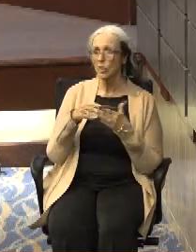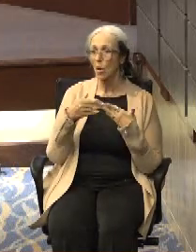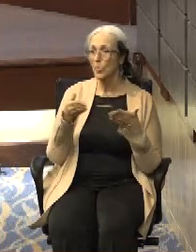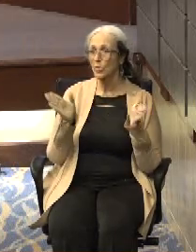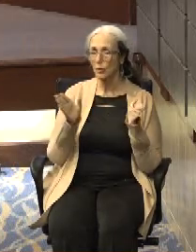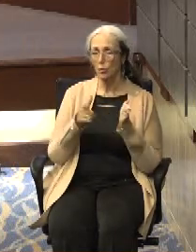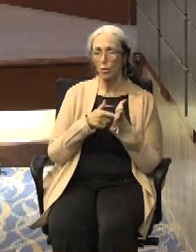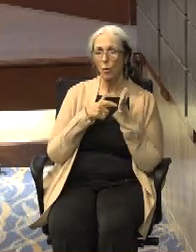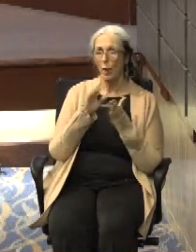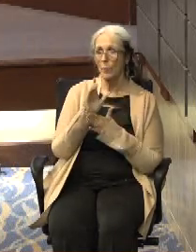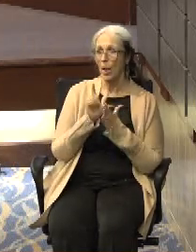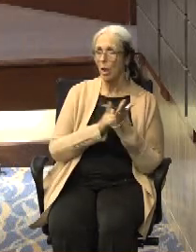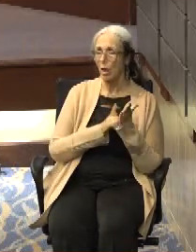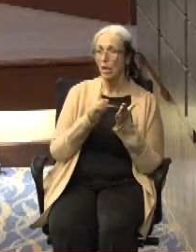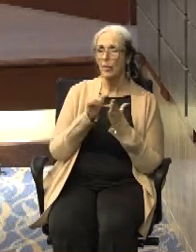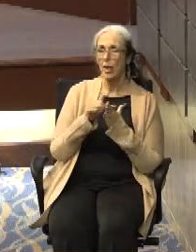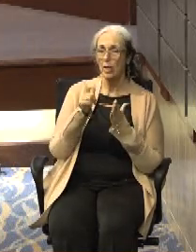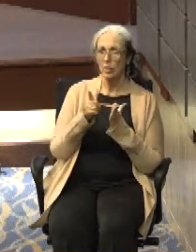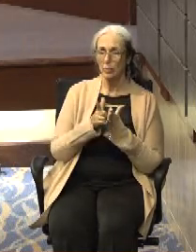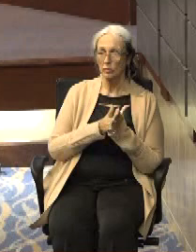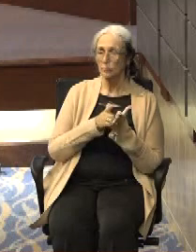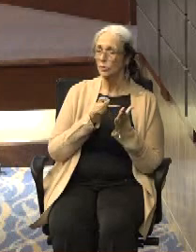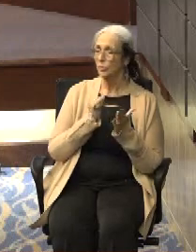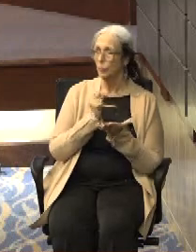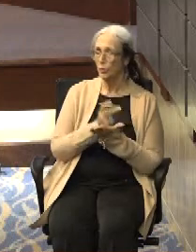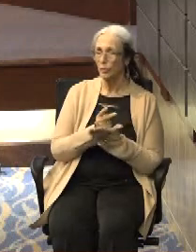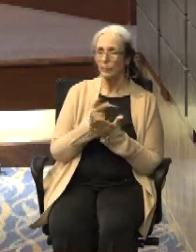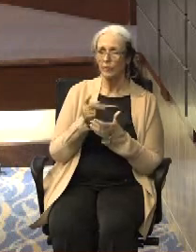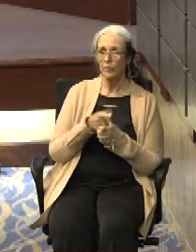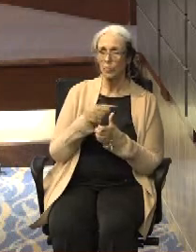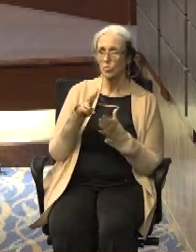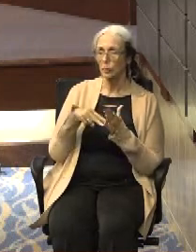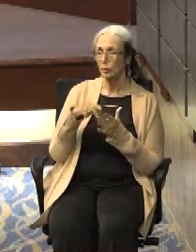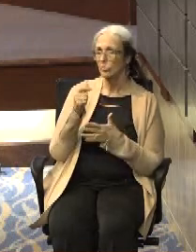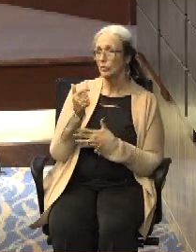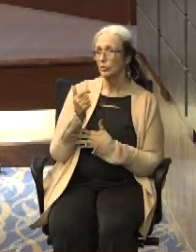required by law. This ordinance was approved on first reading on November 7th,